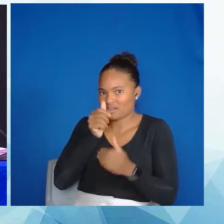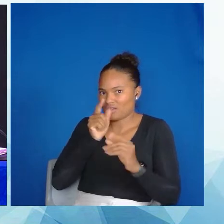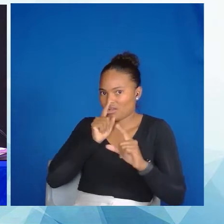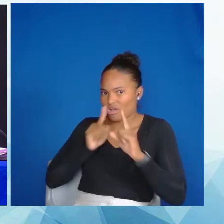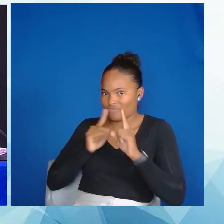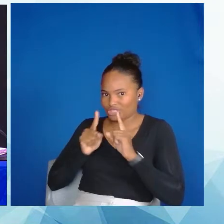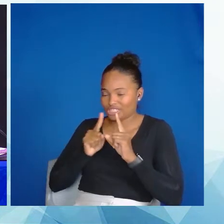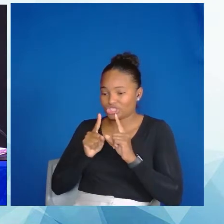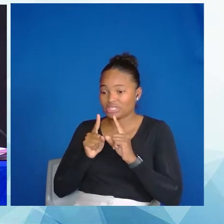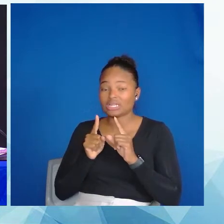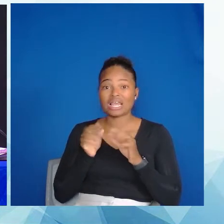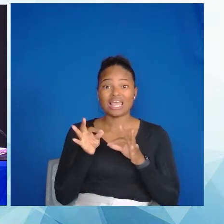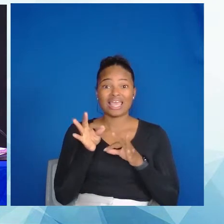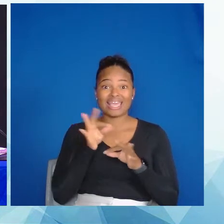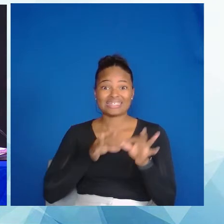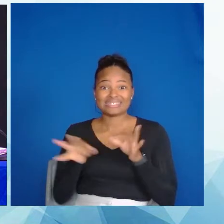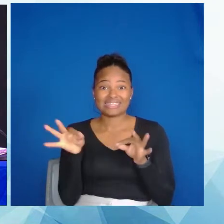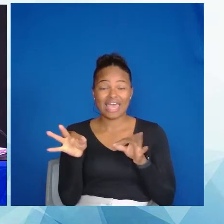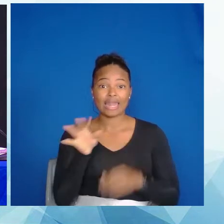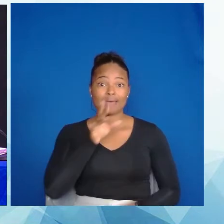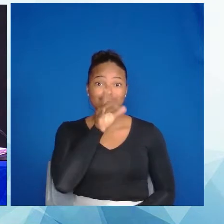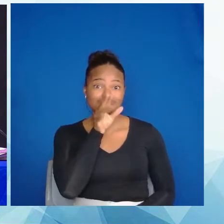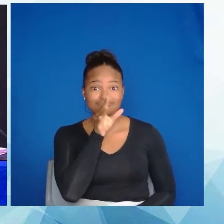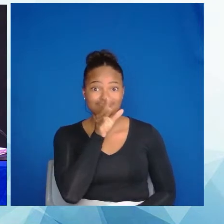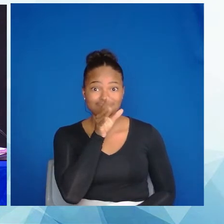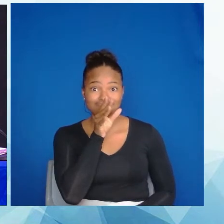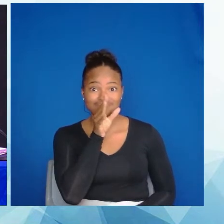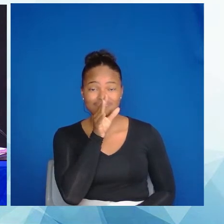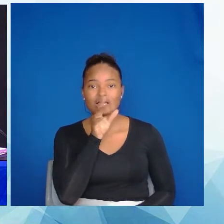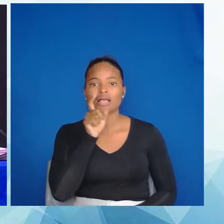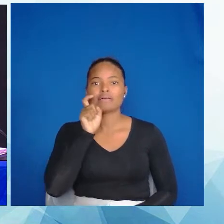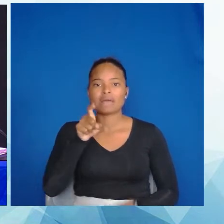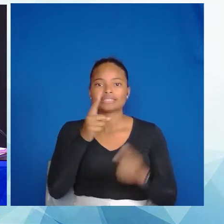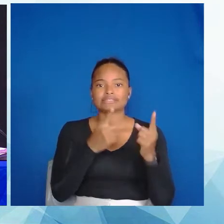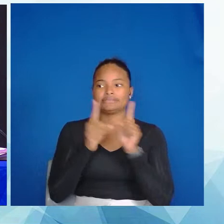down their hands and starting to speak, they need to move to